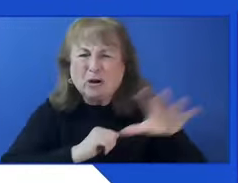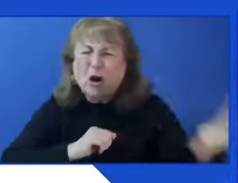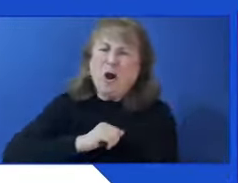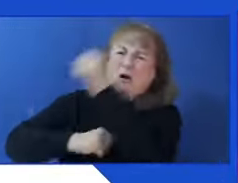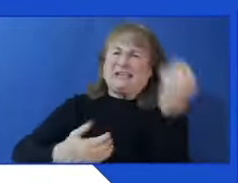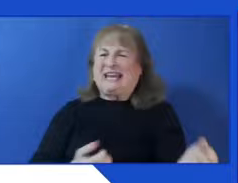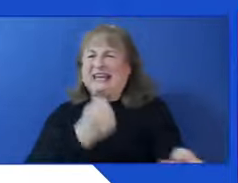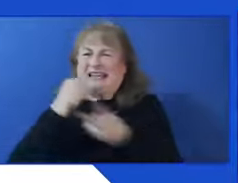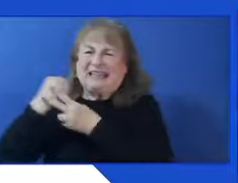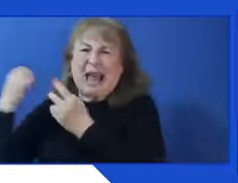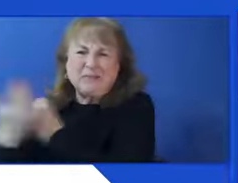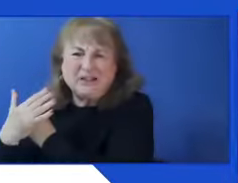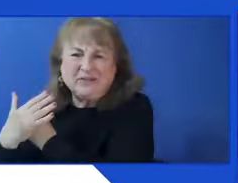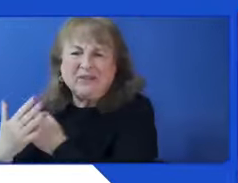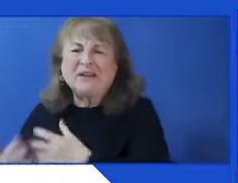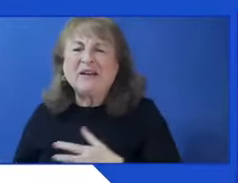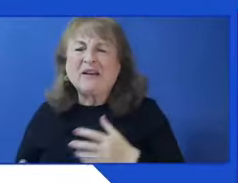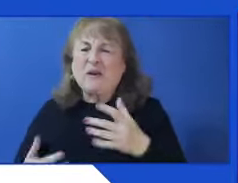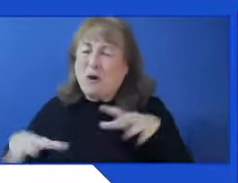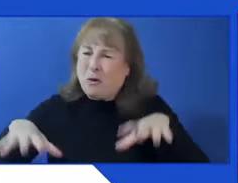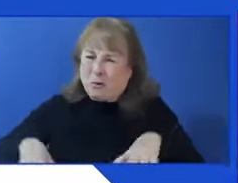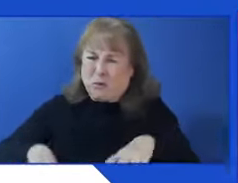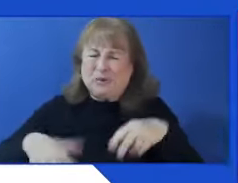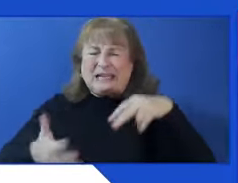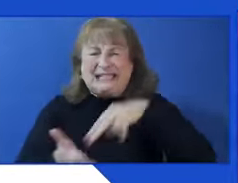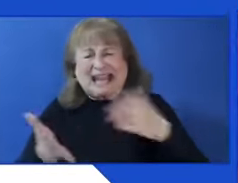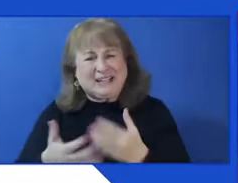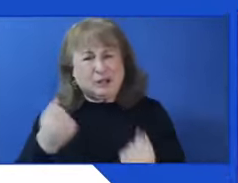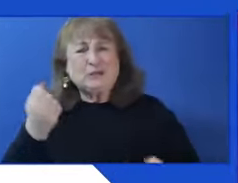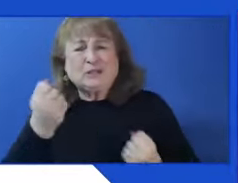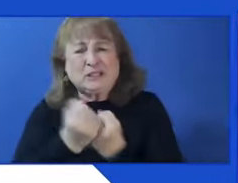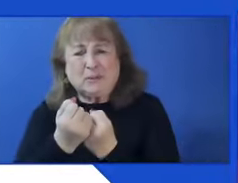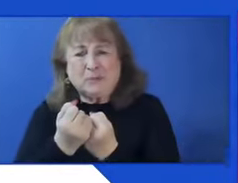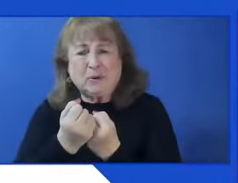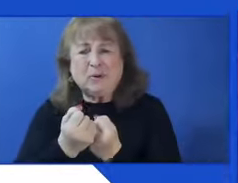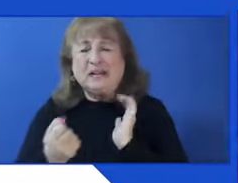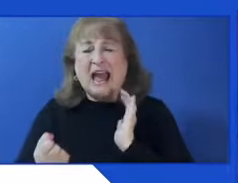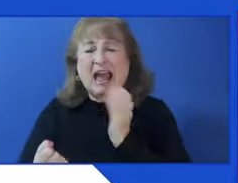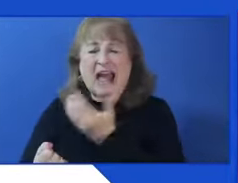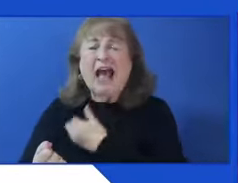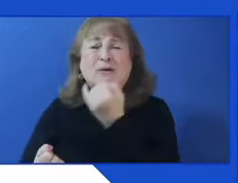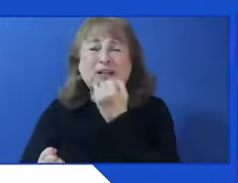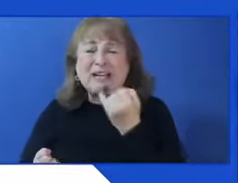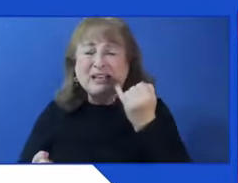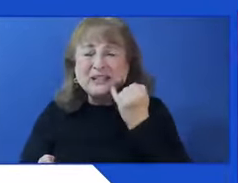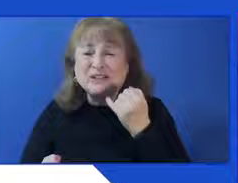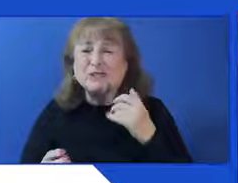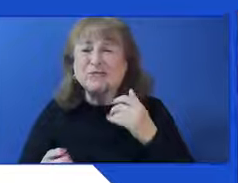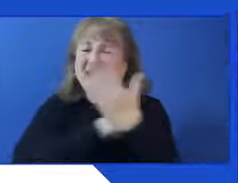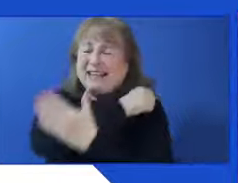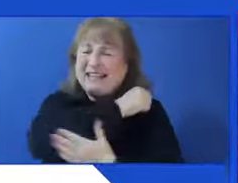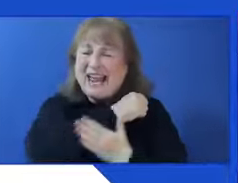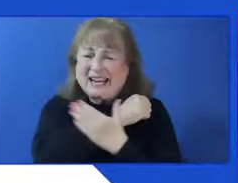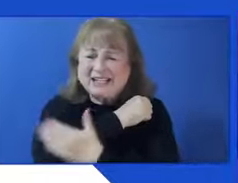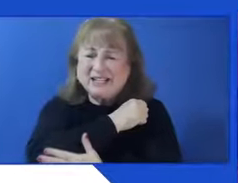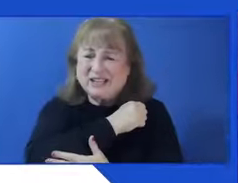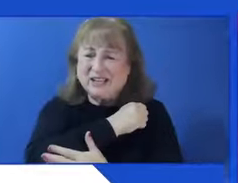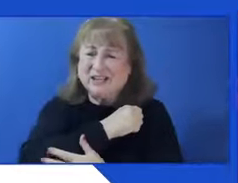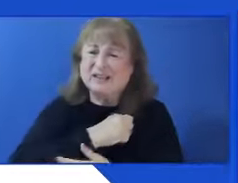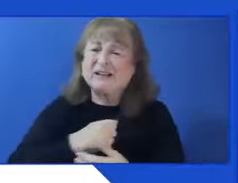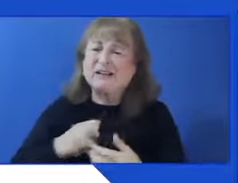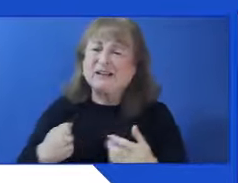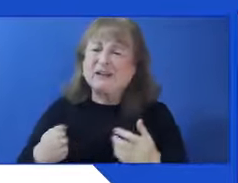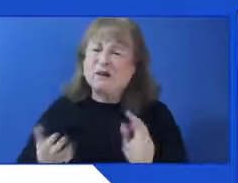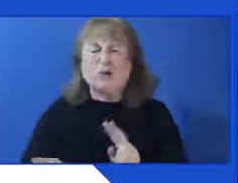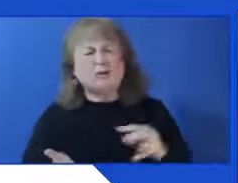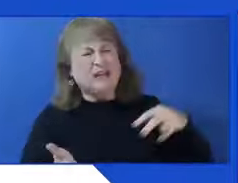captive. We stand here in support of our Israeli nation, who has stood up